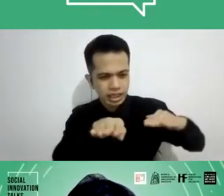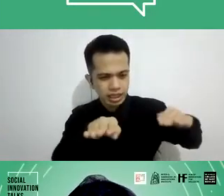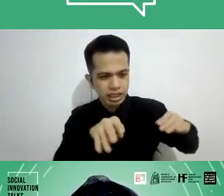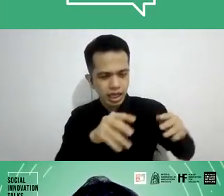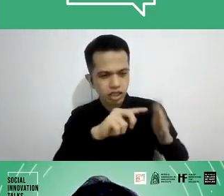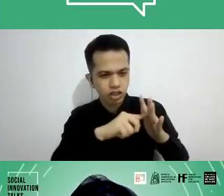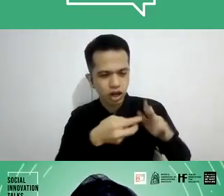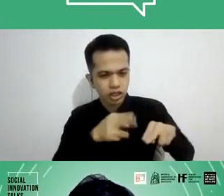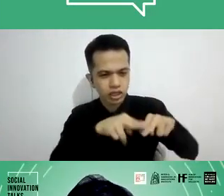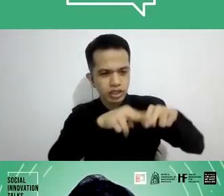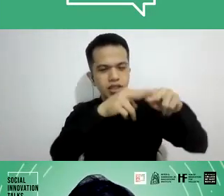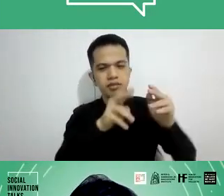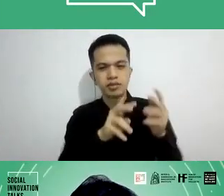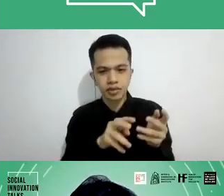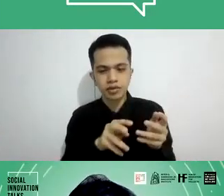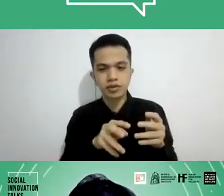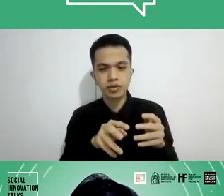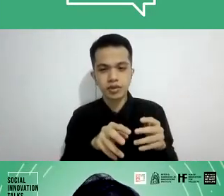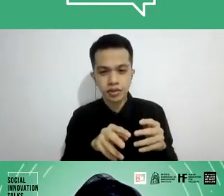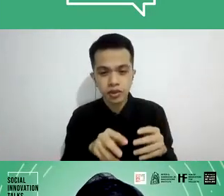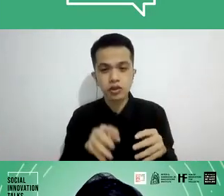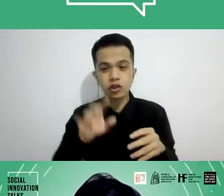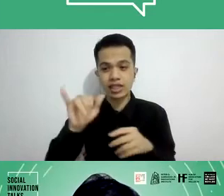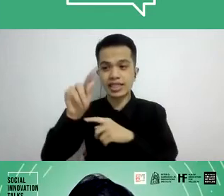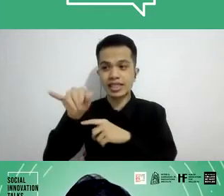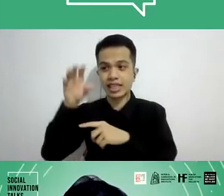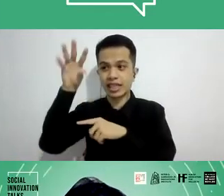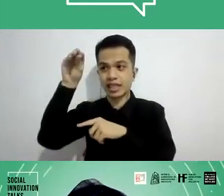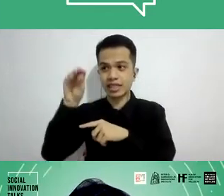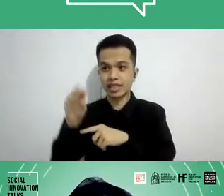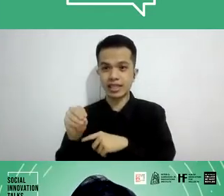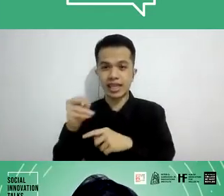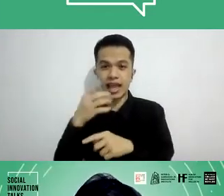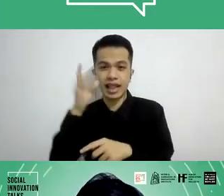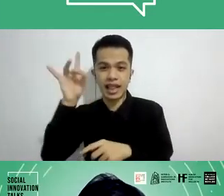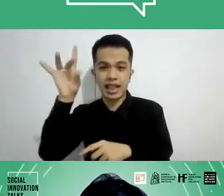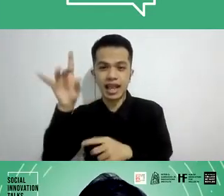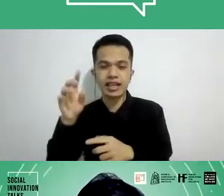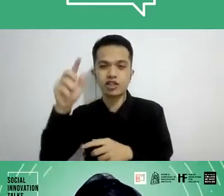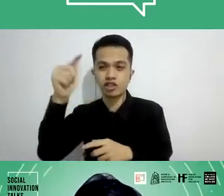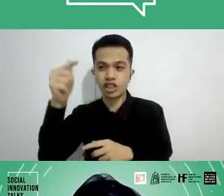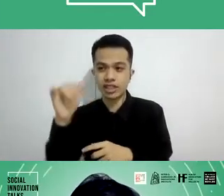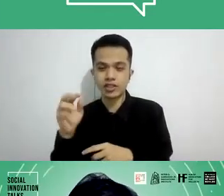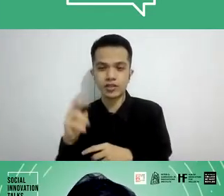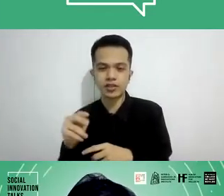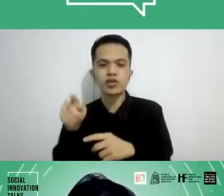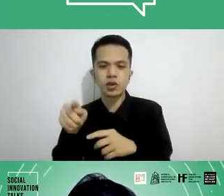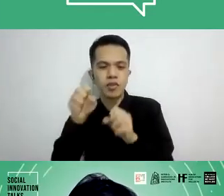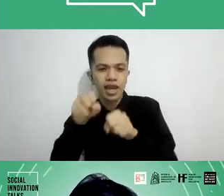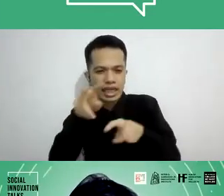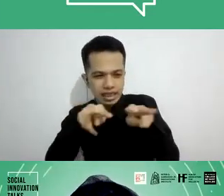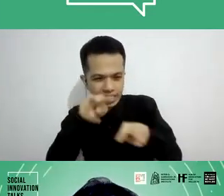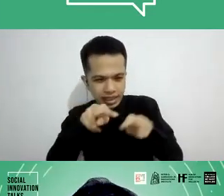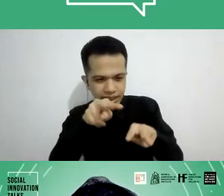as congestion, the city's automated stoplights will automatically flow and redirect traffic based on that